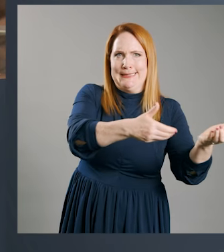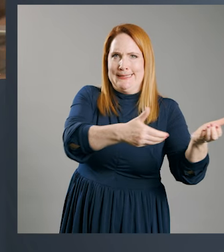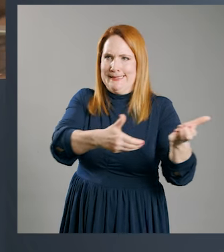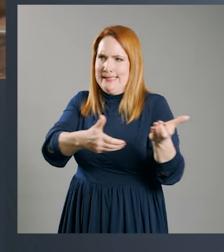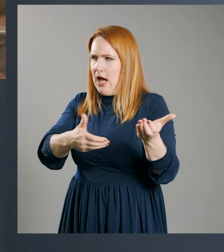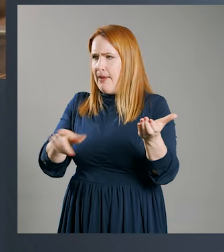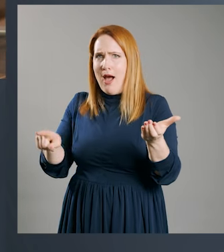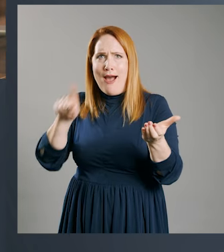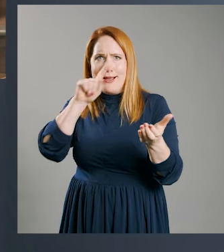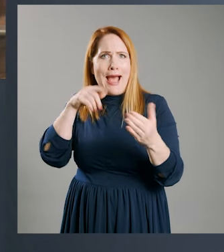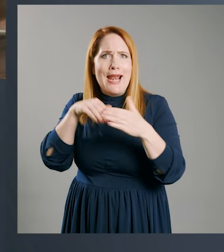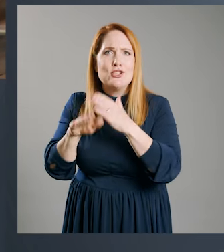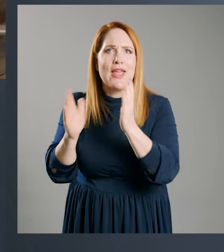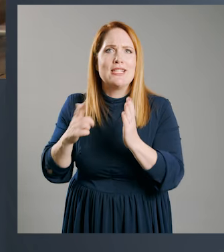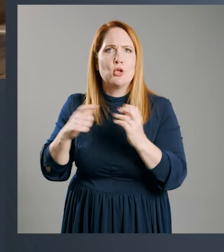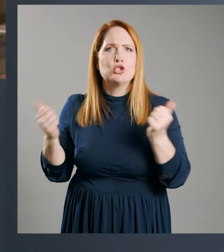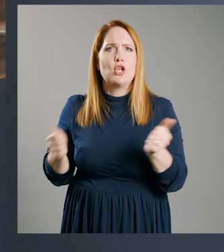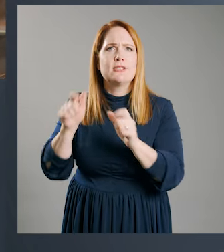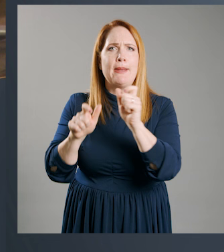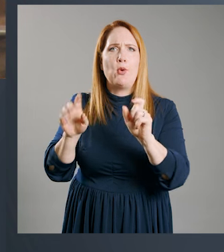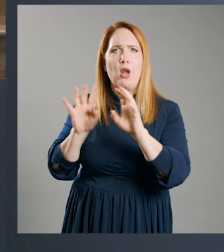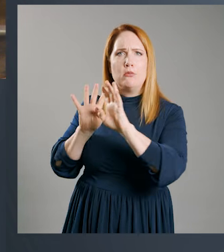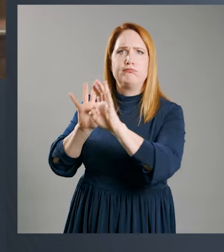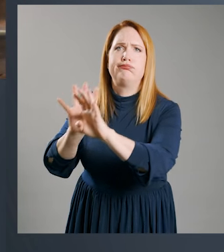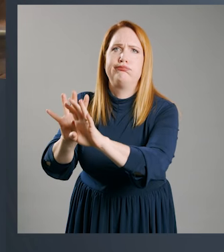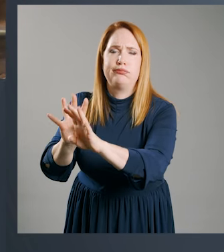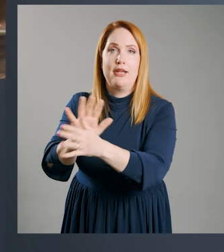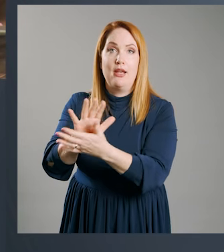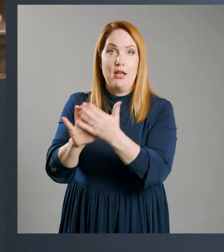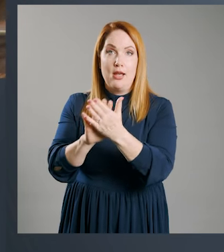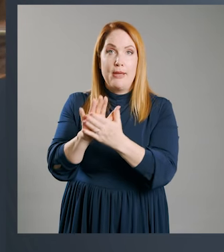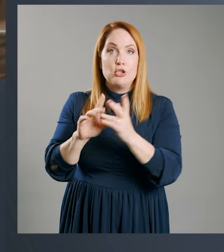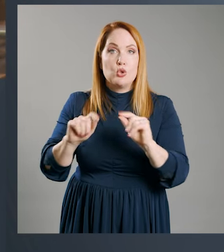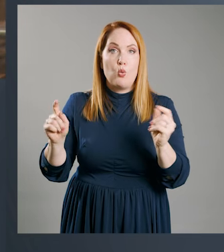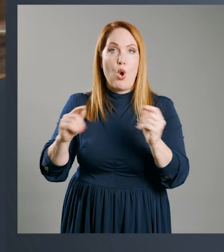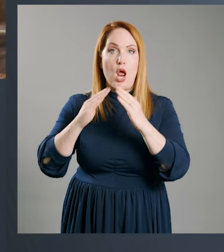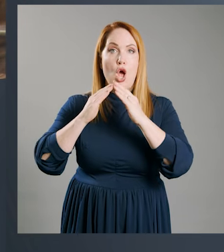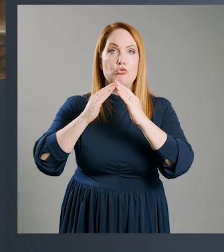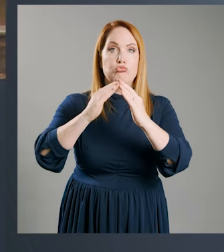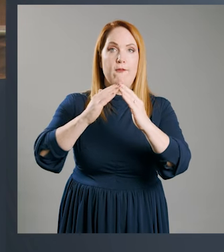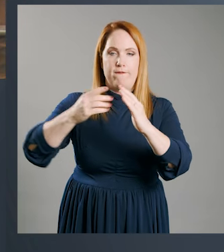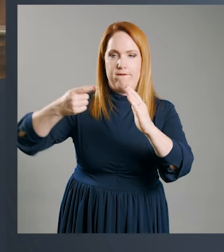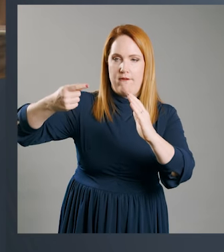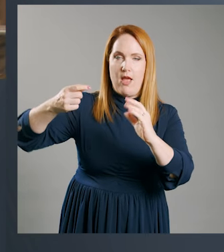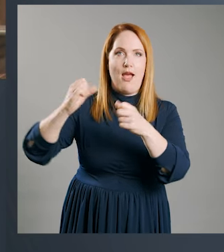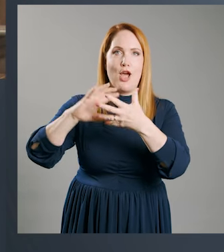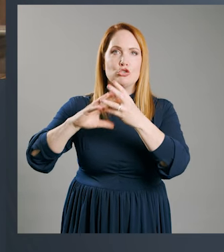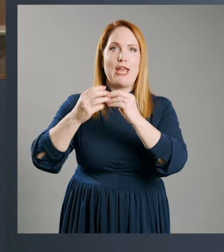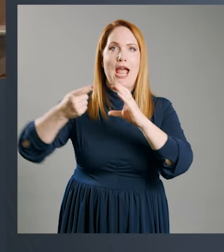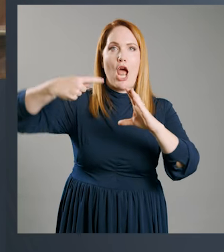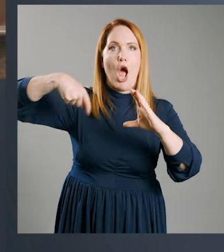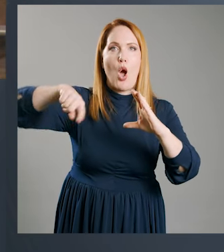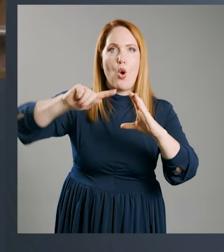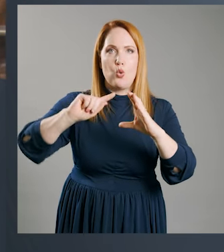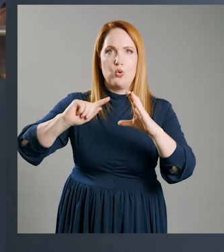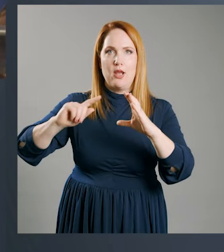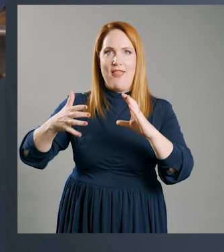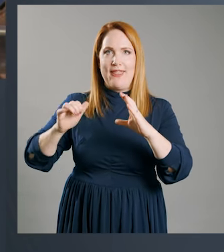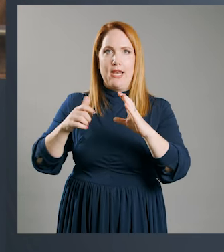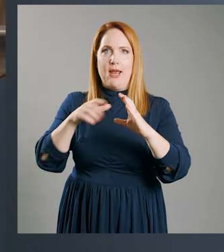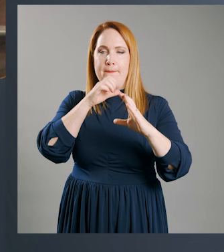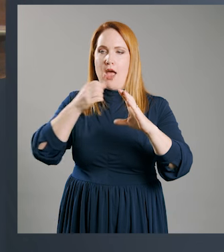crowd of people outside and they couldn't get in the door. So they dug a hole in the roof above Jesus' head and they lowered this man on his